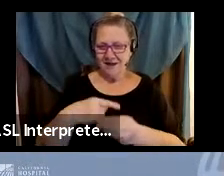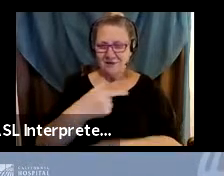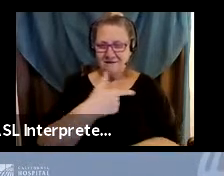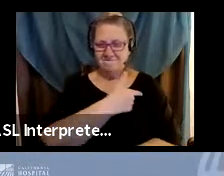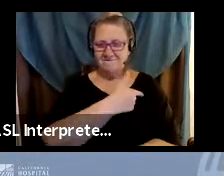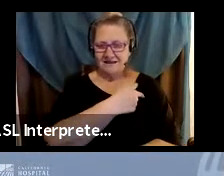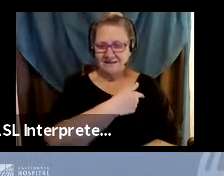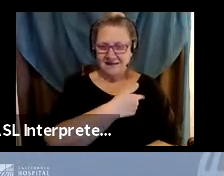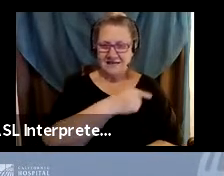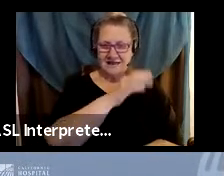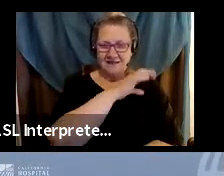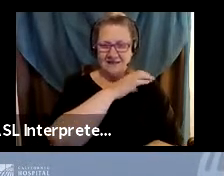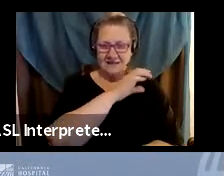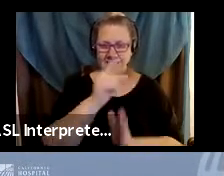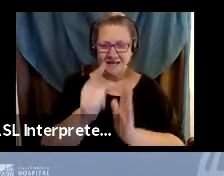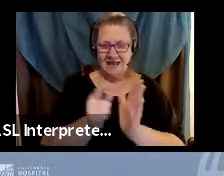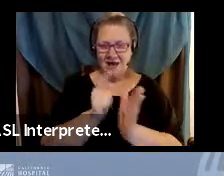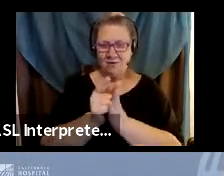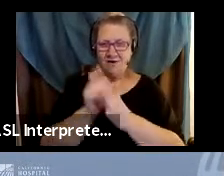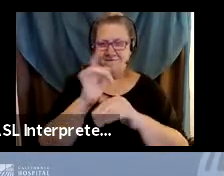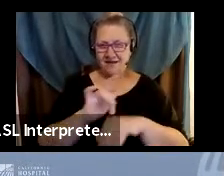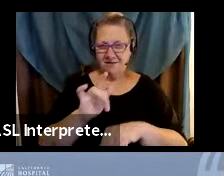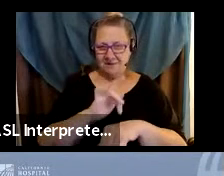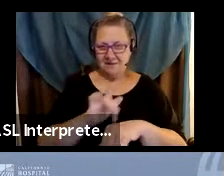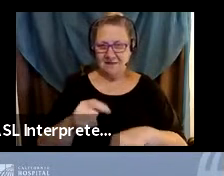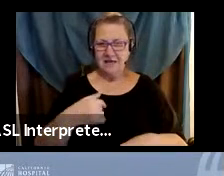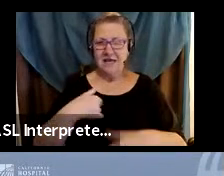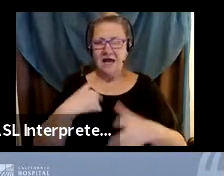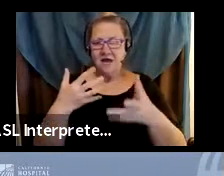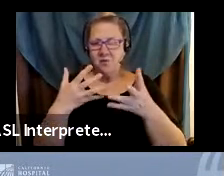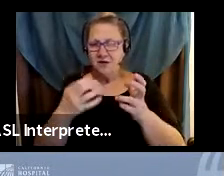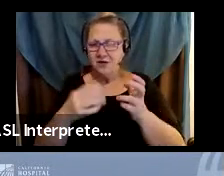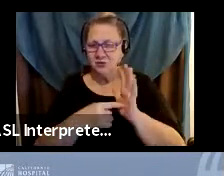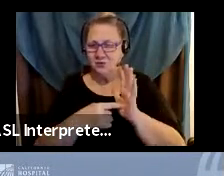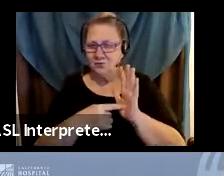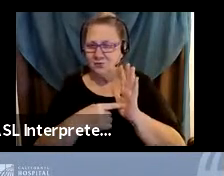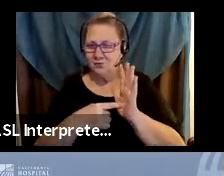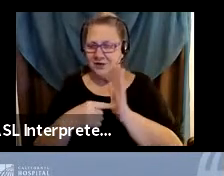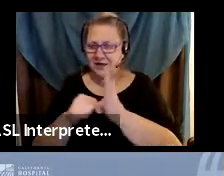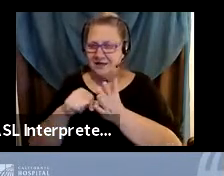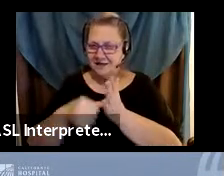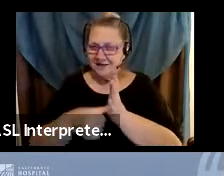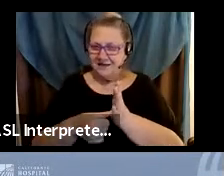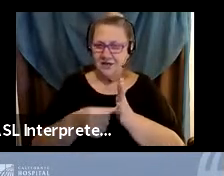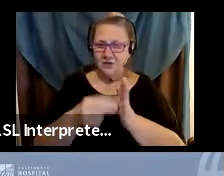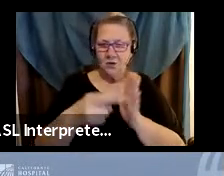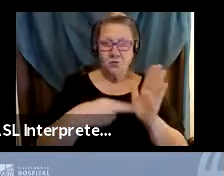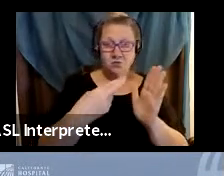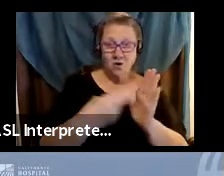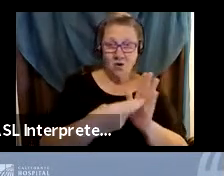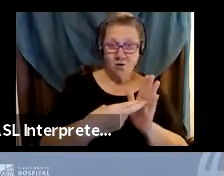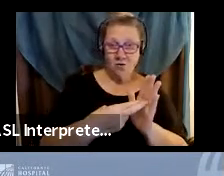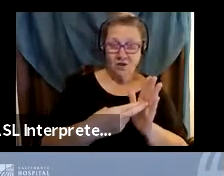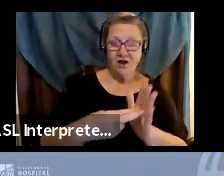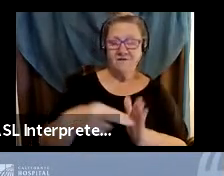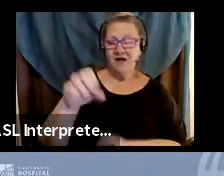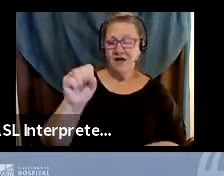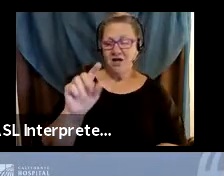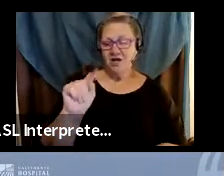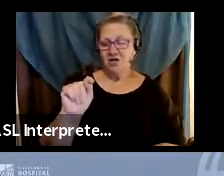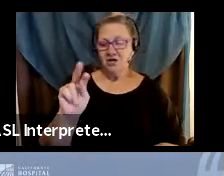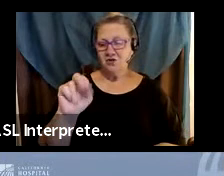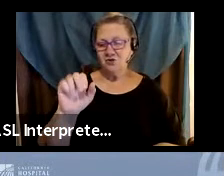hour availability, because I really wanted to highlight the role of structural factors,